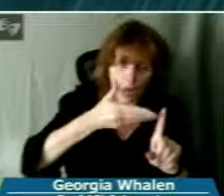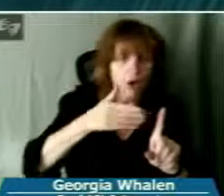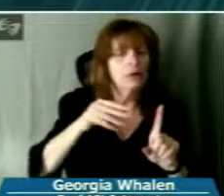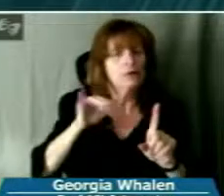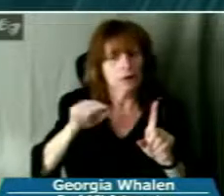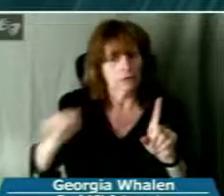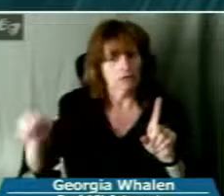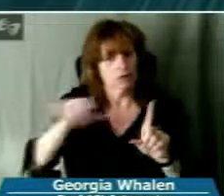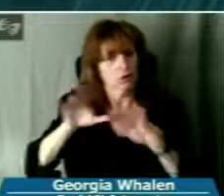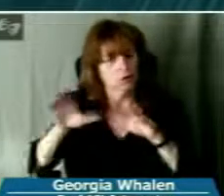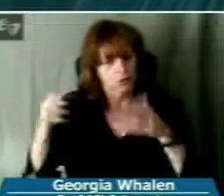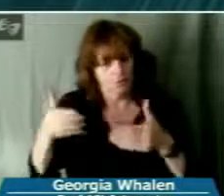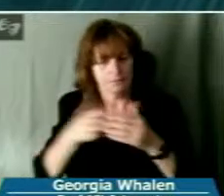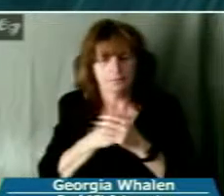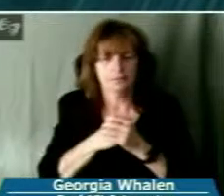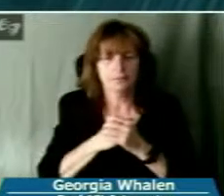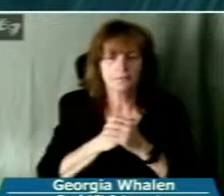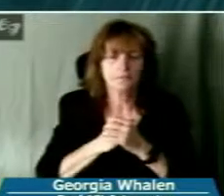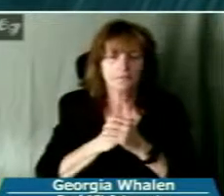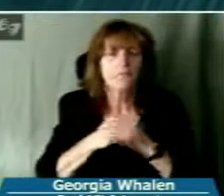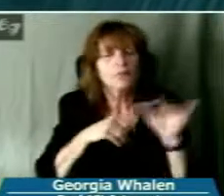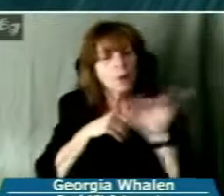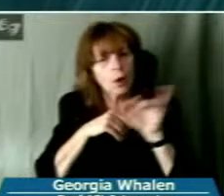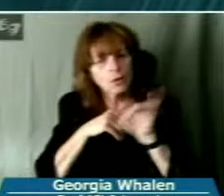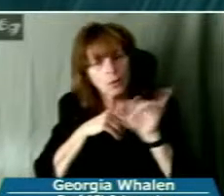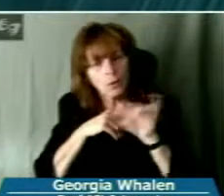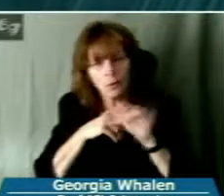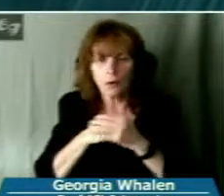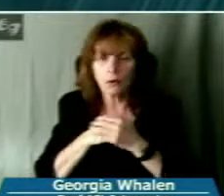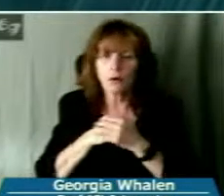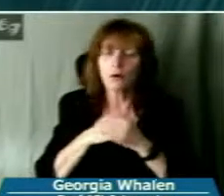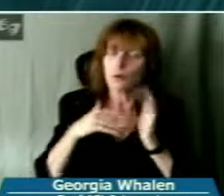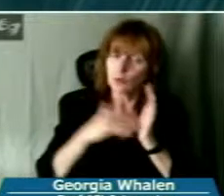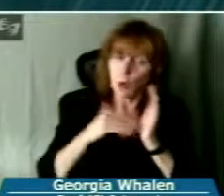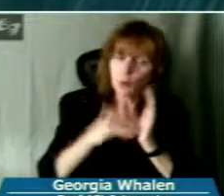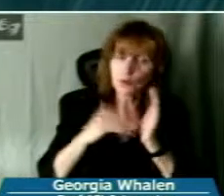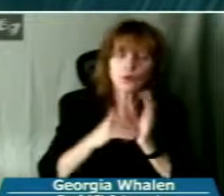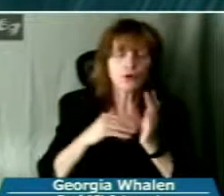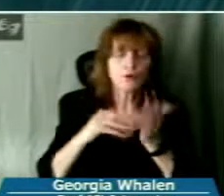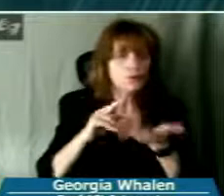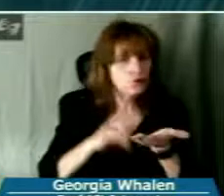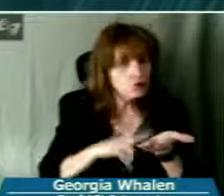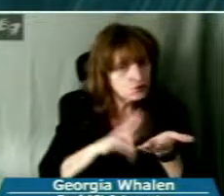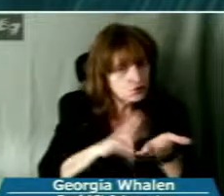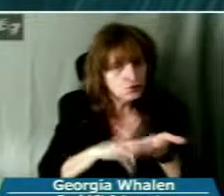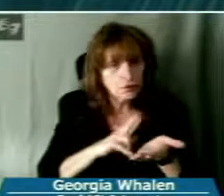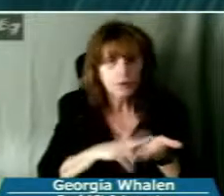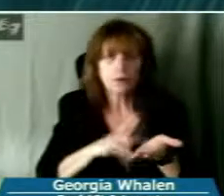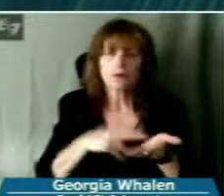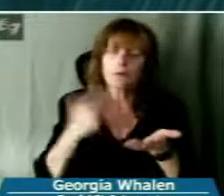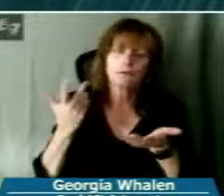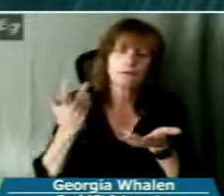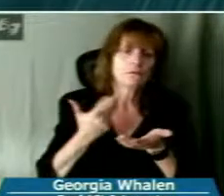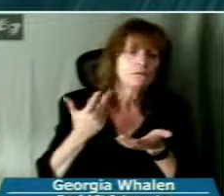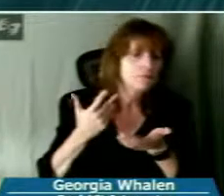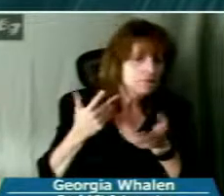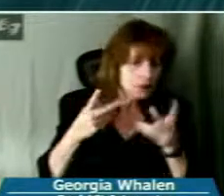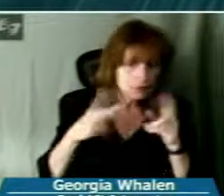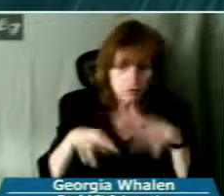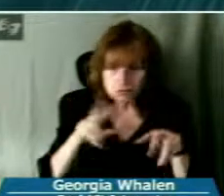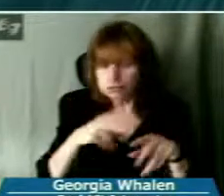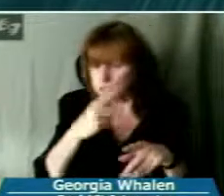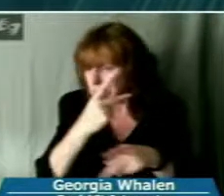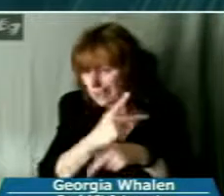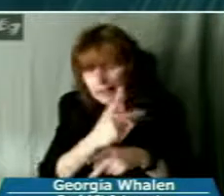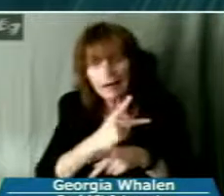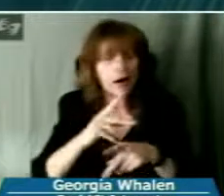Basic standards and requirements for physicians who provide care to residents in congregate settings.